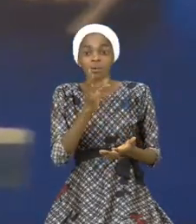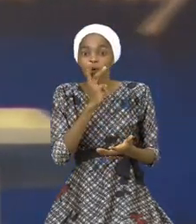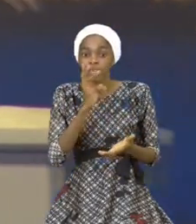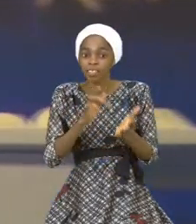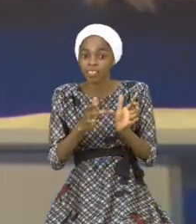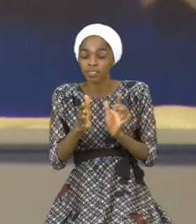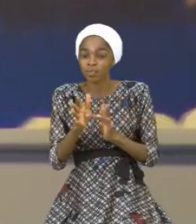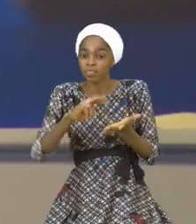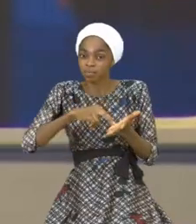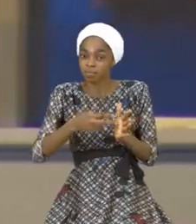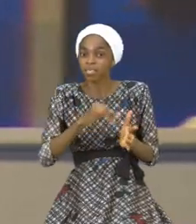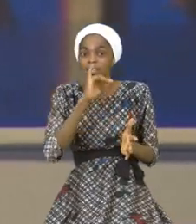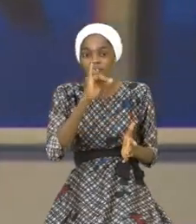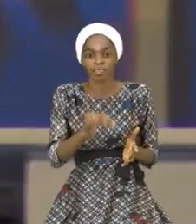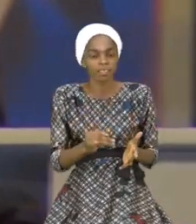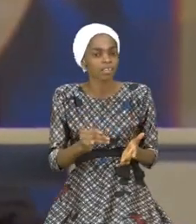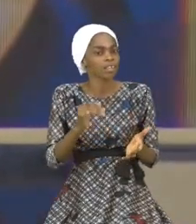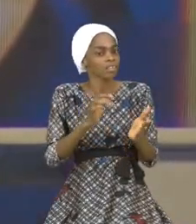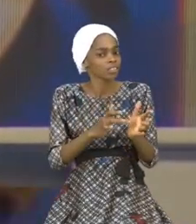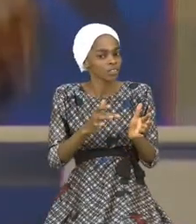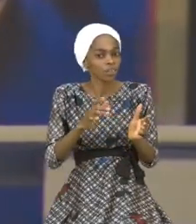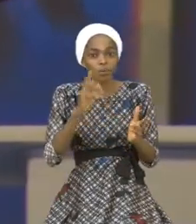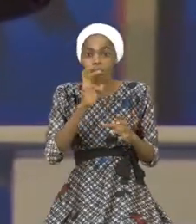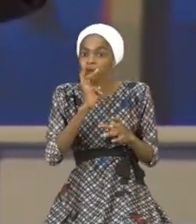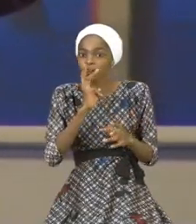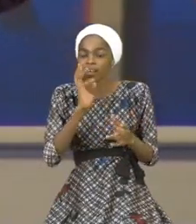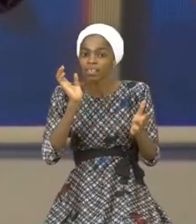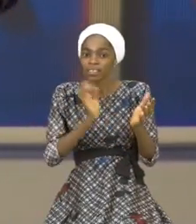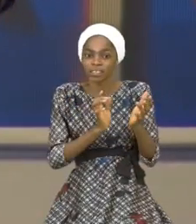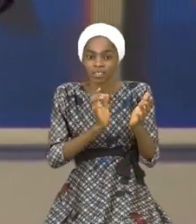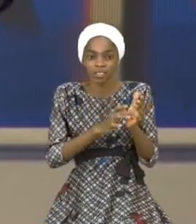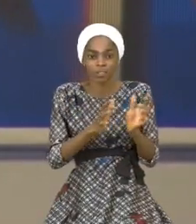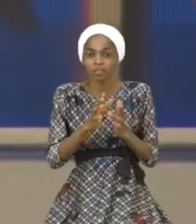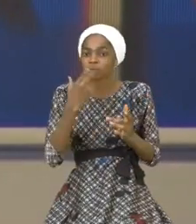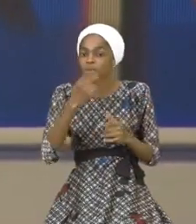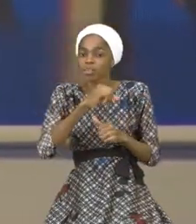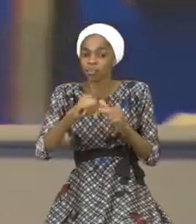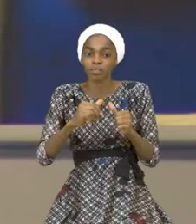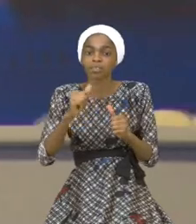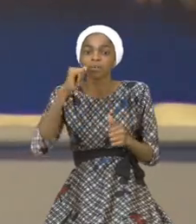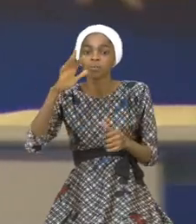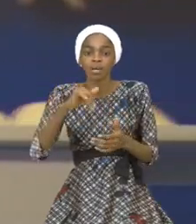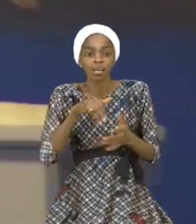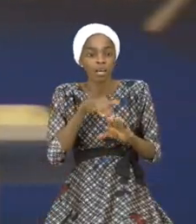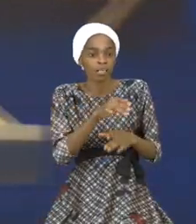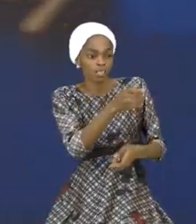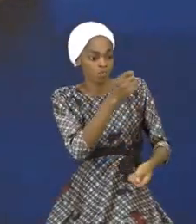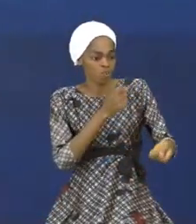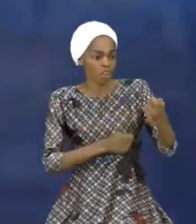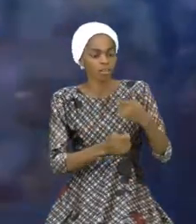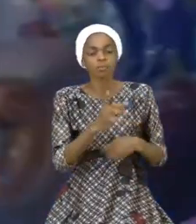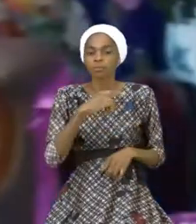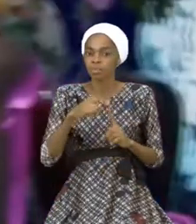the water Jesus spoke about to the woman at the well. When he said, if you